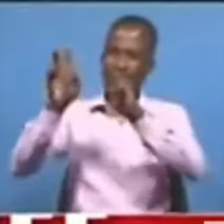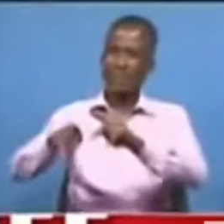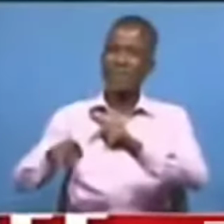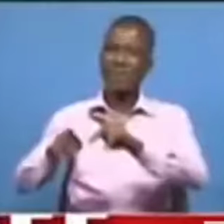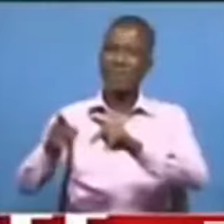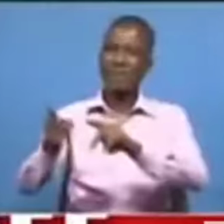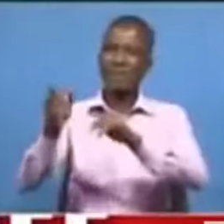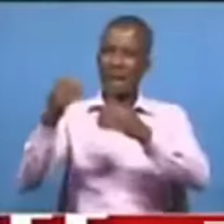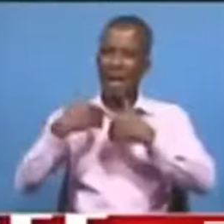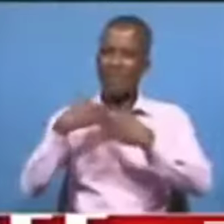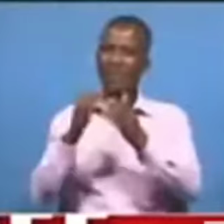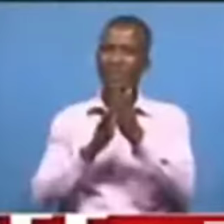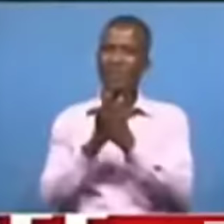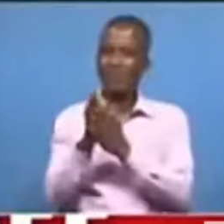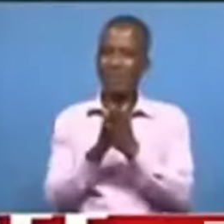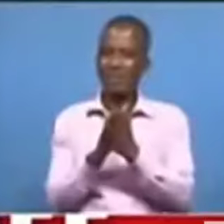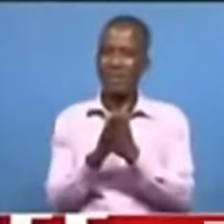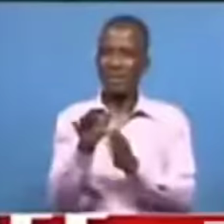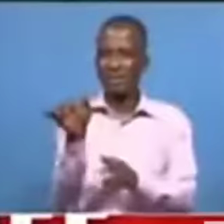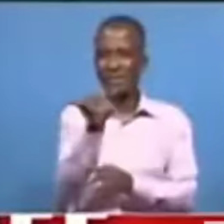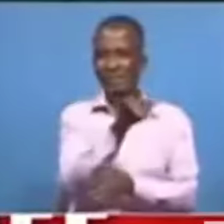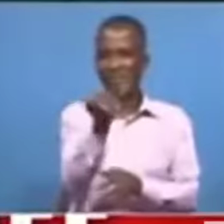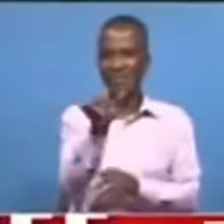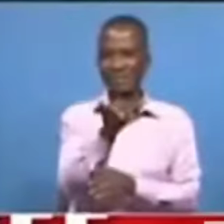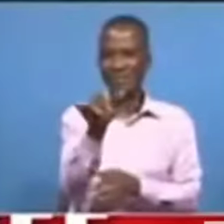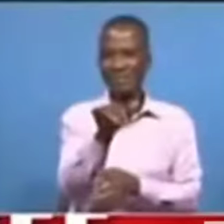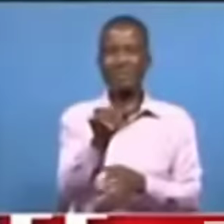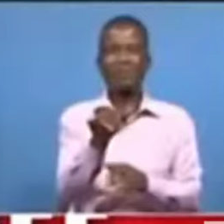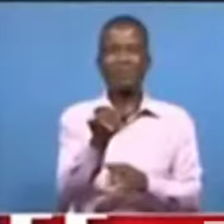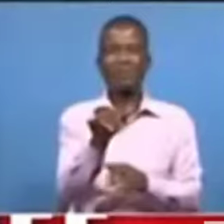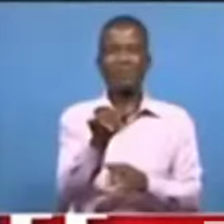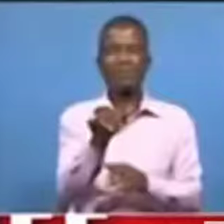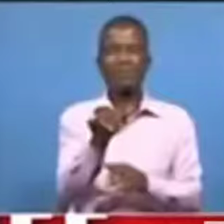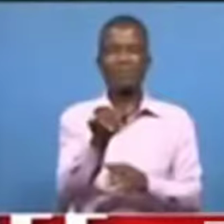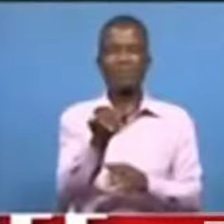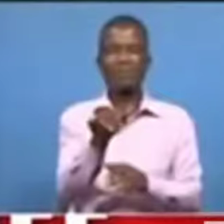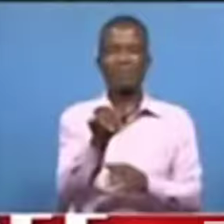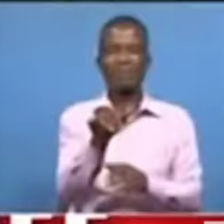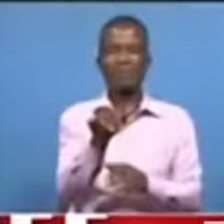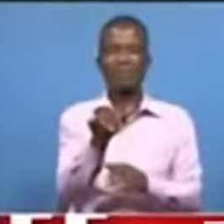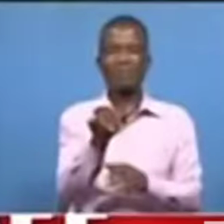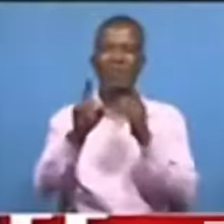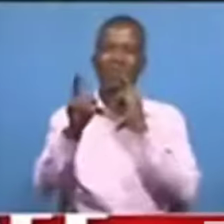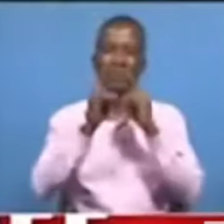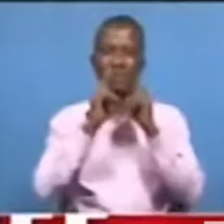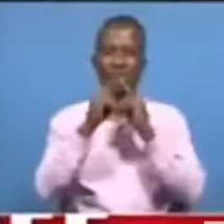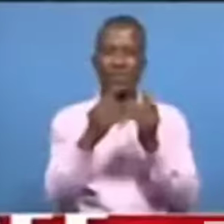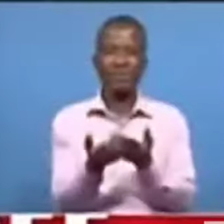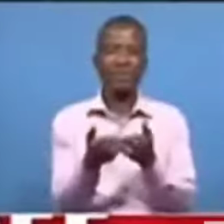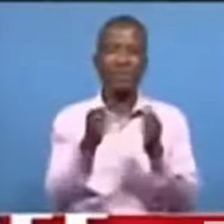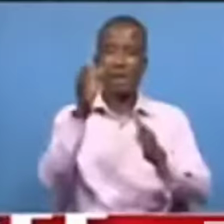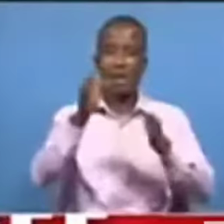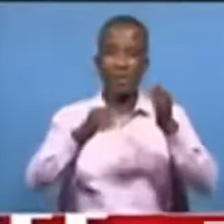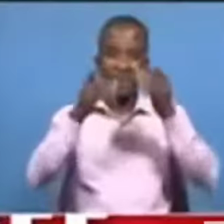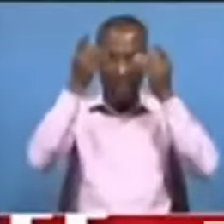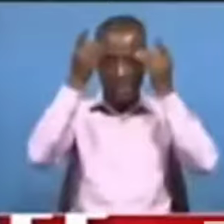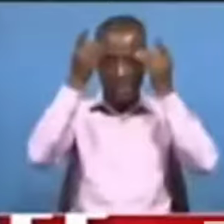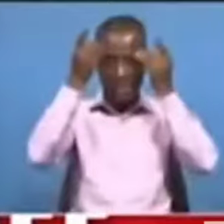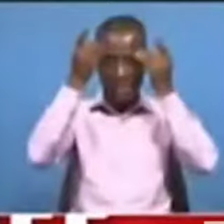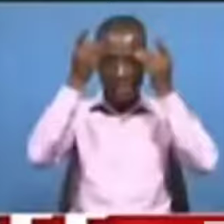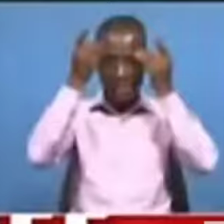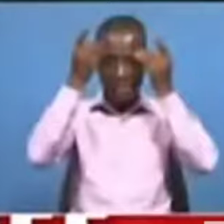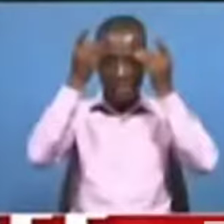whose interest in the case is substantially the same as another party in that case as an adverse witness. And so for us, the court's decision for this reason was